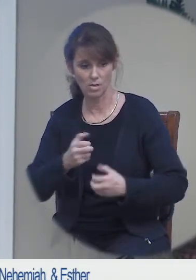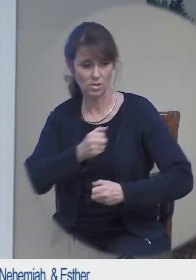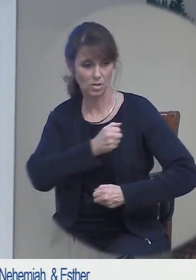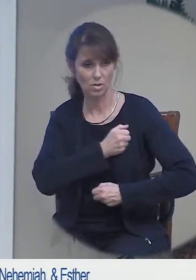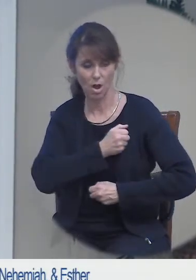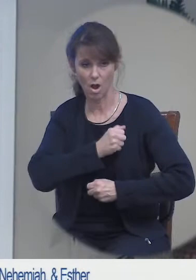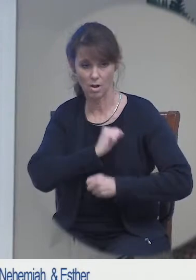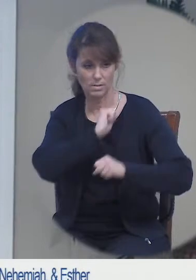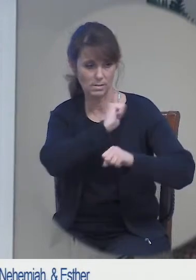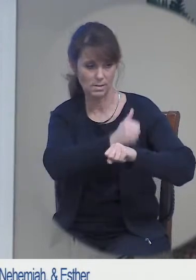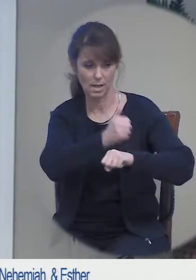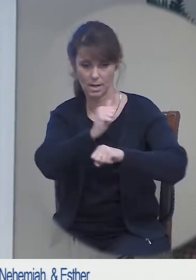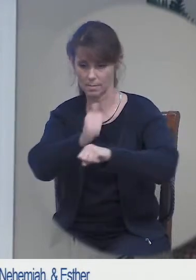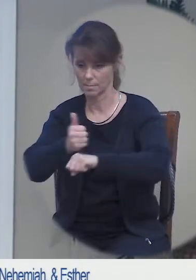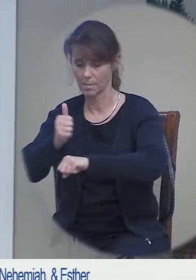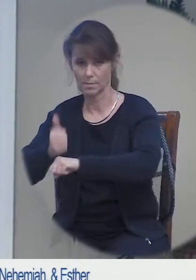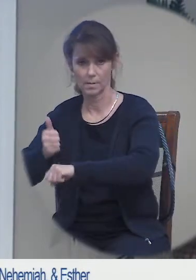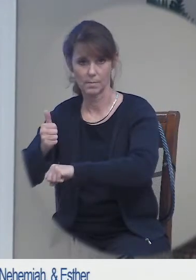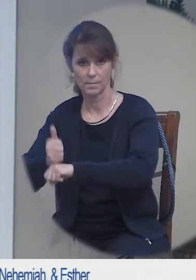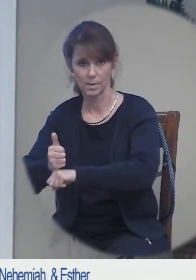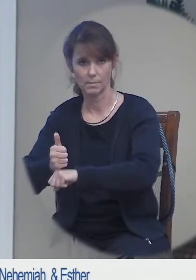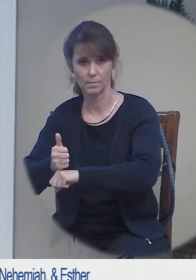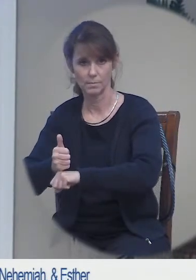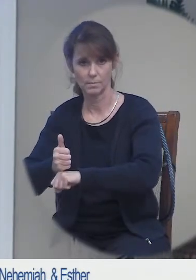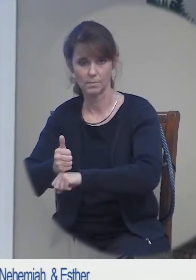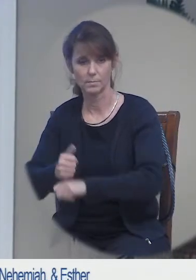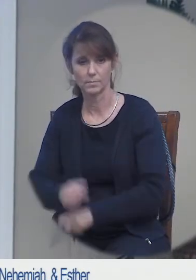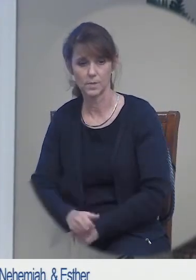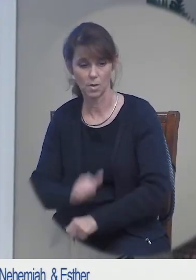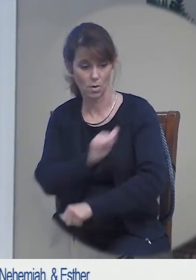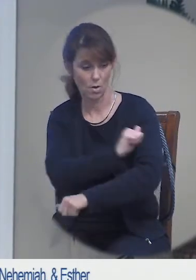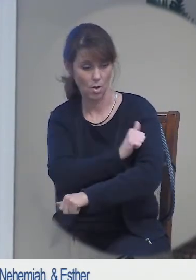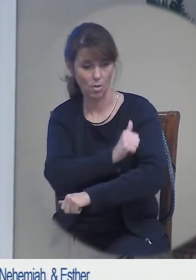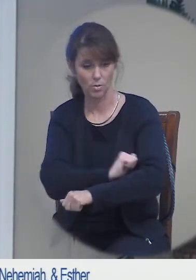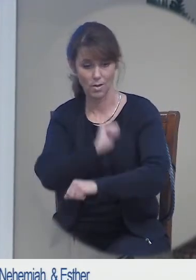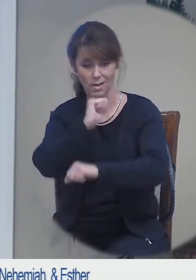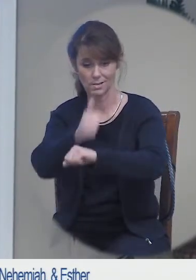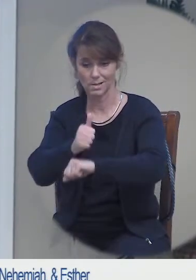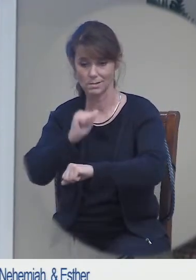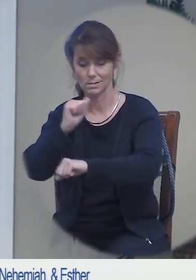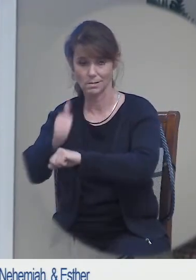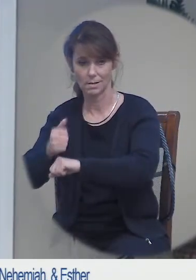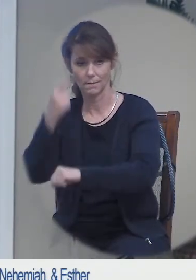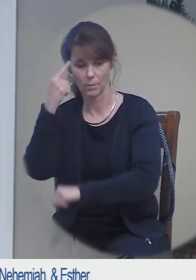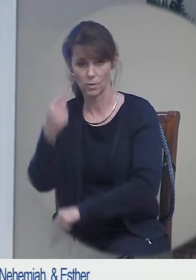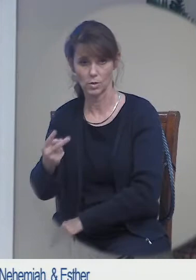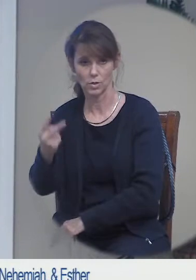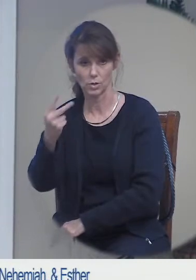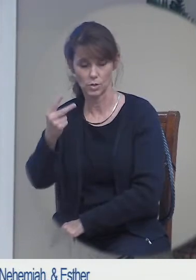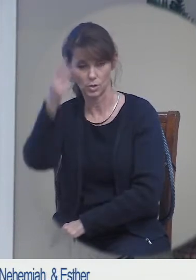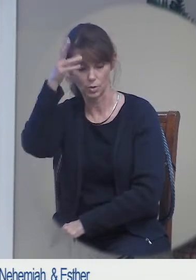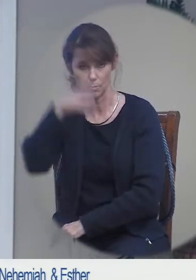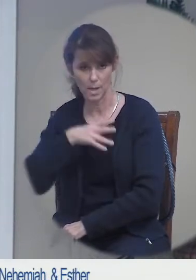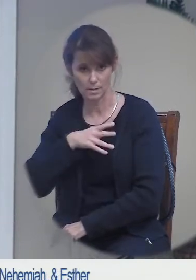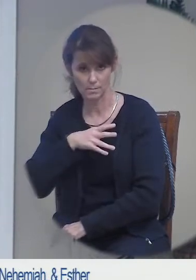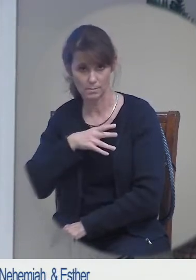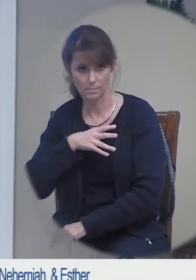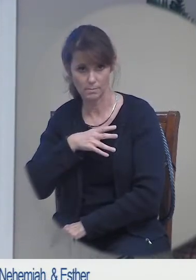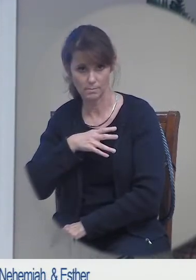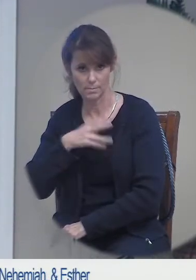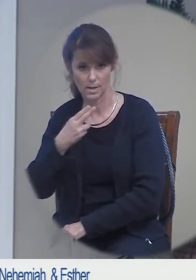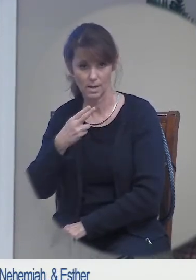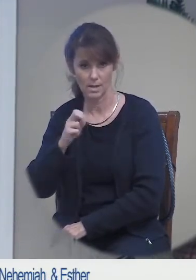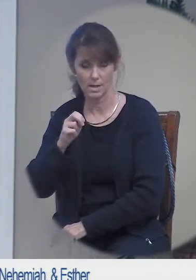by first delegating authority to these 2 individuals, Hanani and Hananiah. Now, Hanani, we find back in chapter 1,